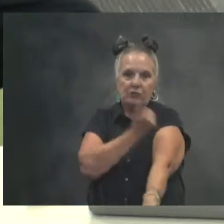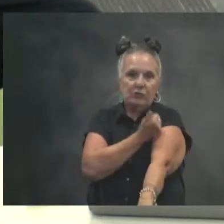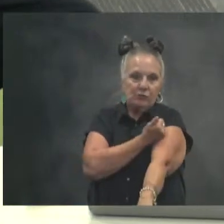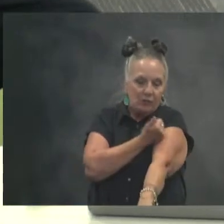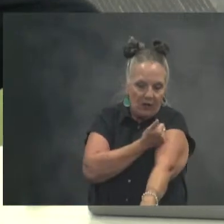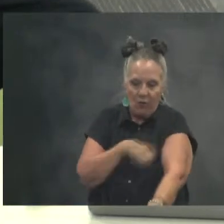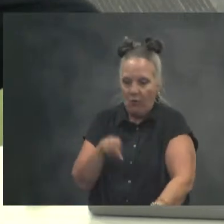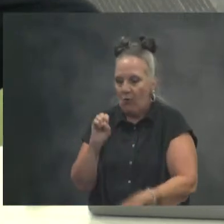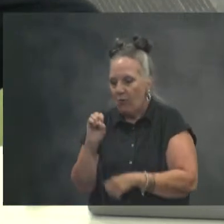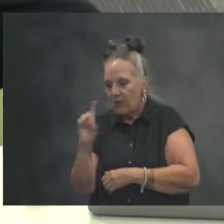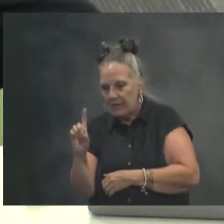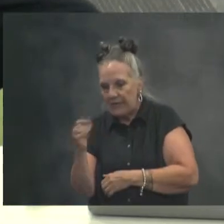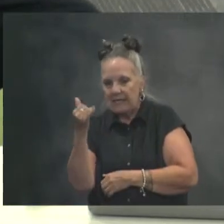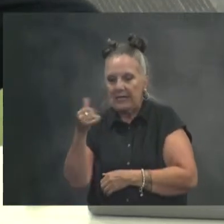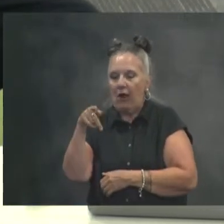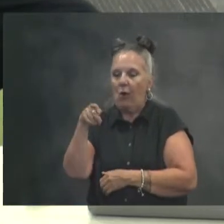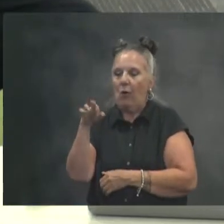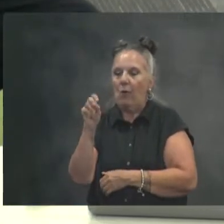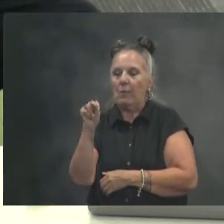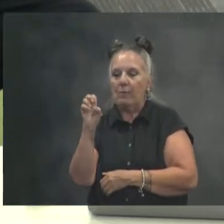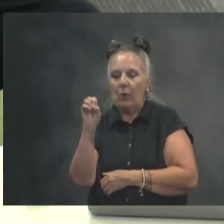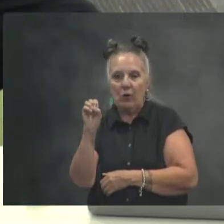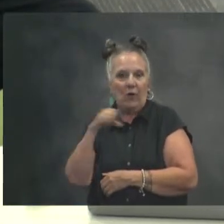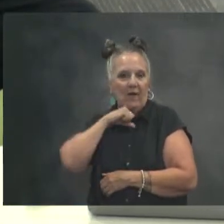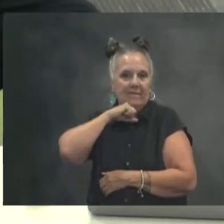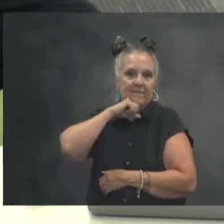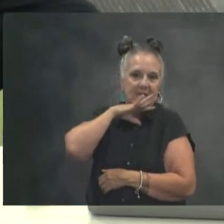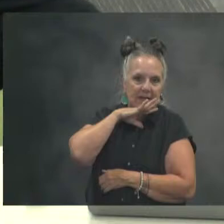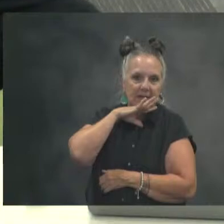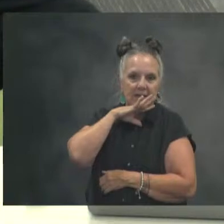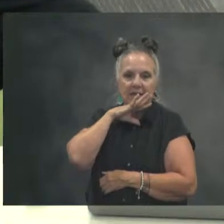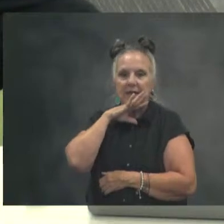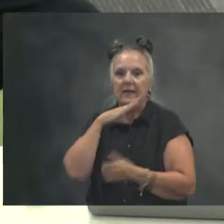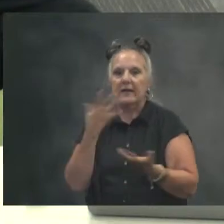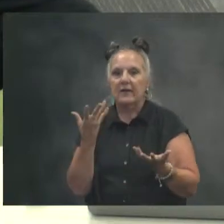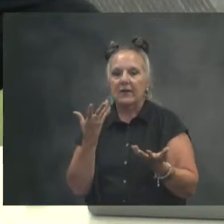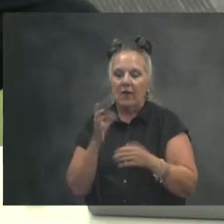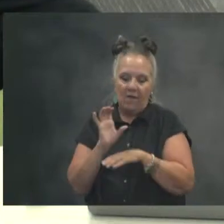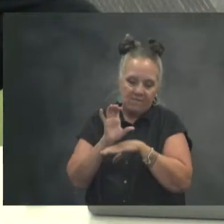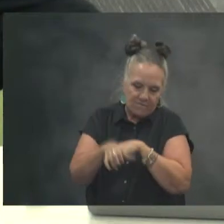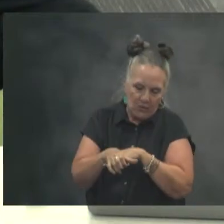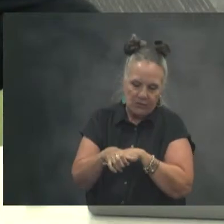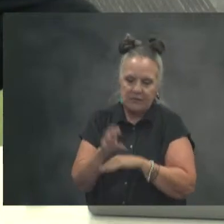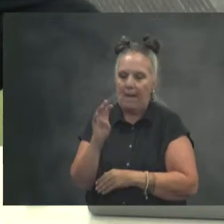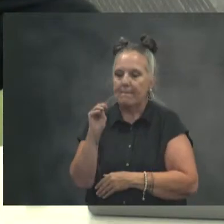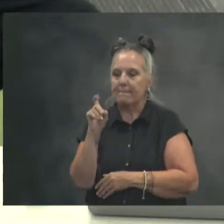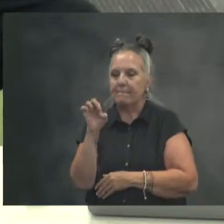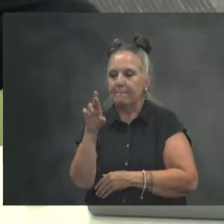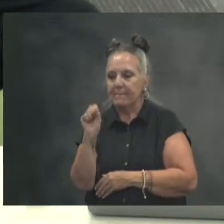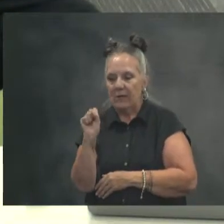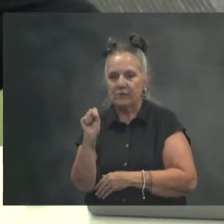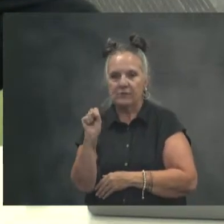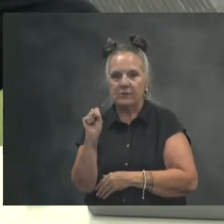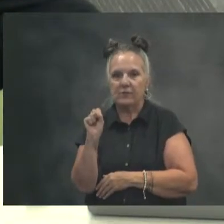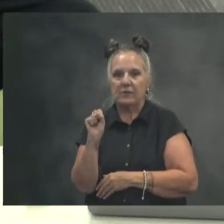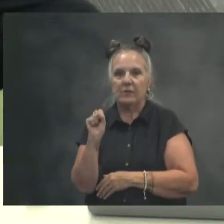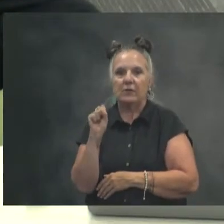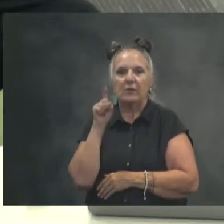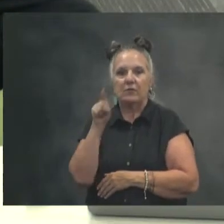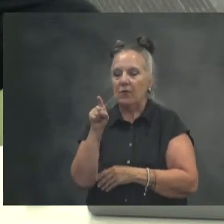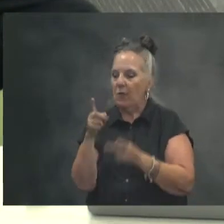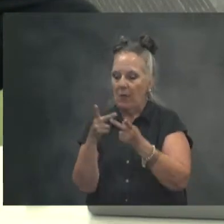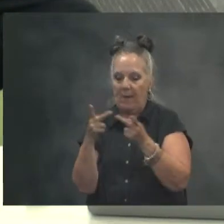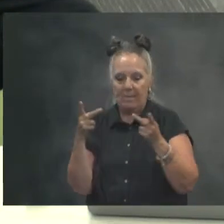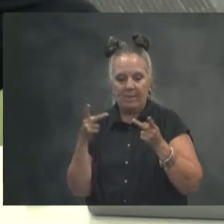overdoses, now to pornography and filth that parents want to shove down the throats of minors. You have no place